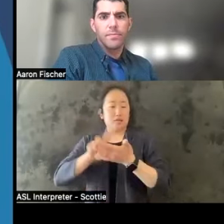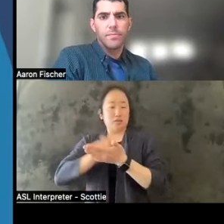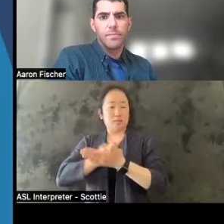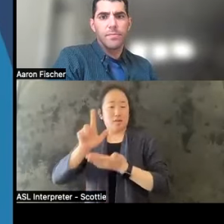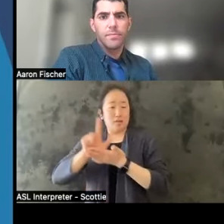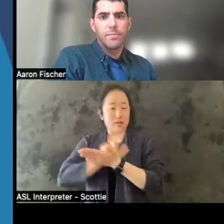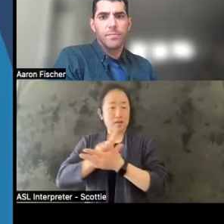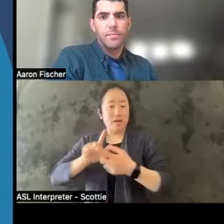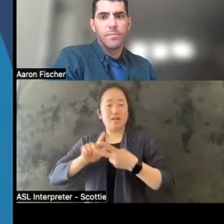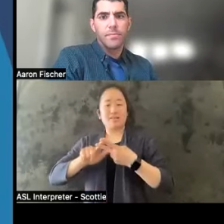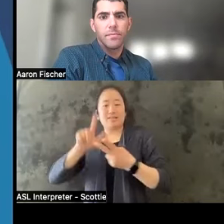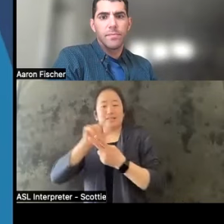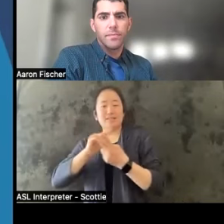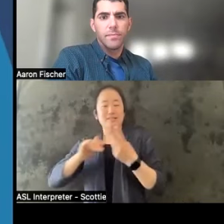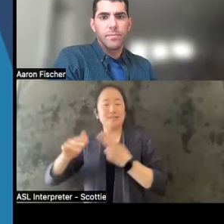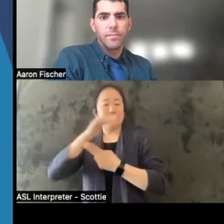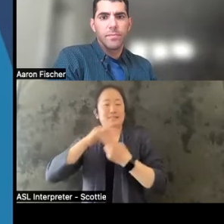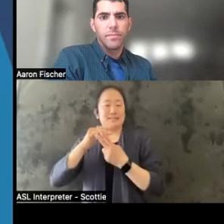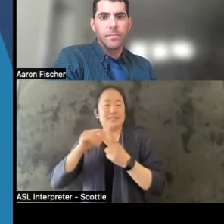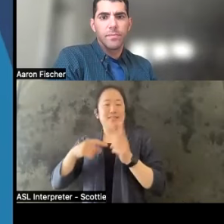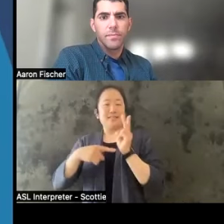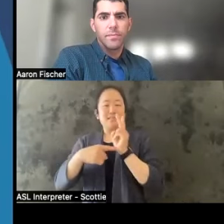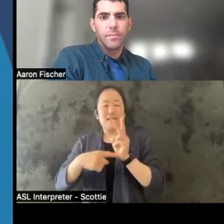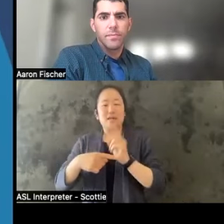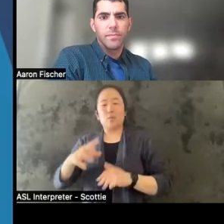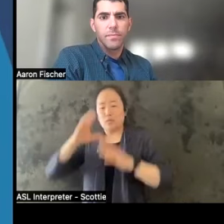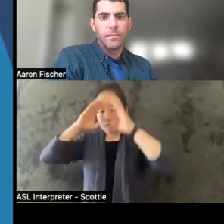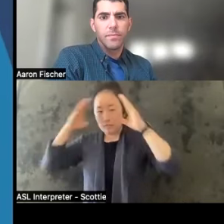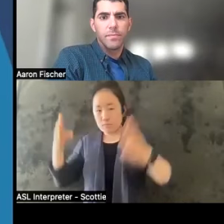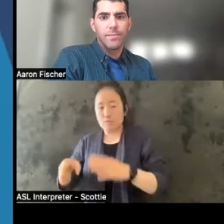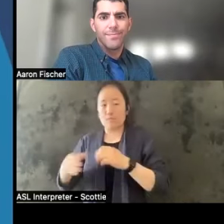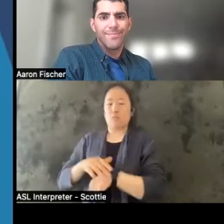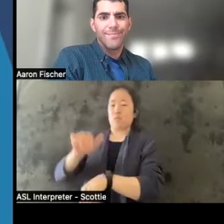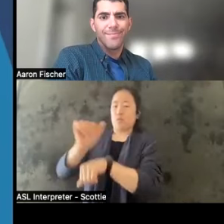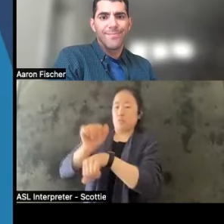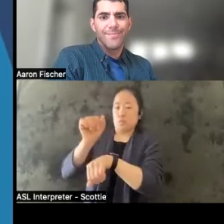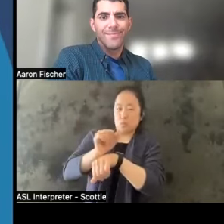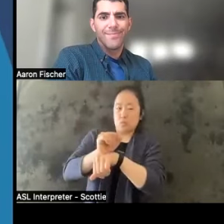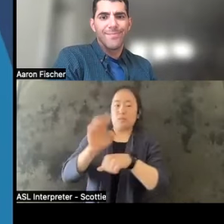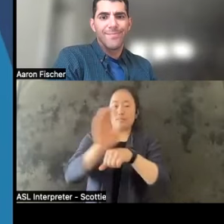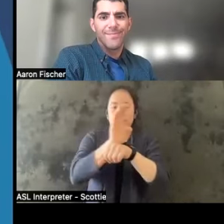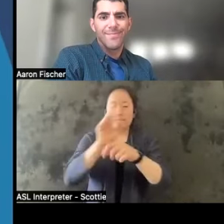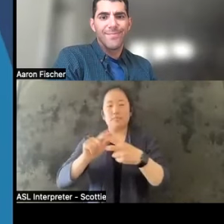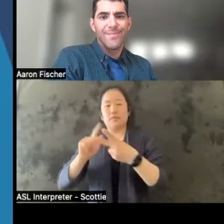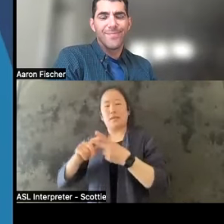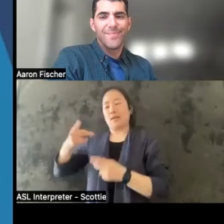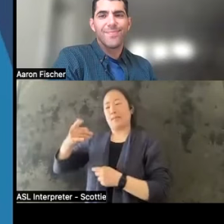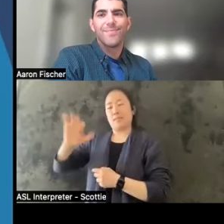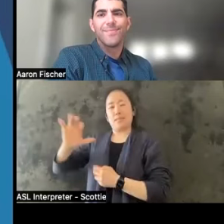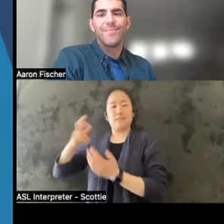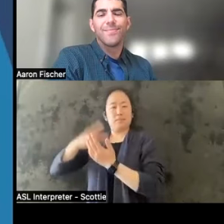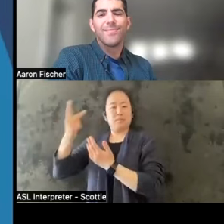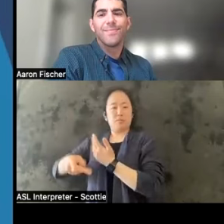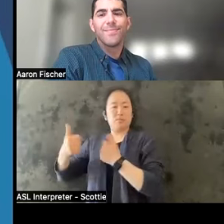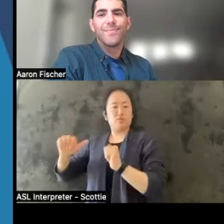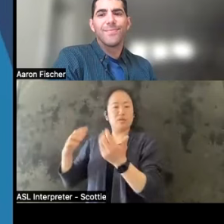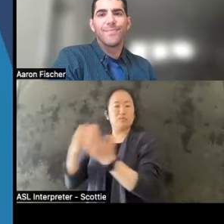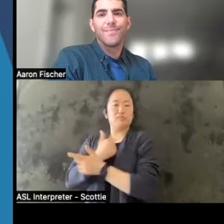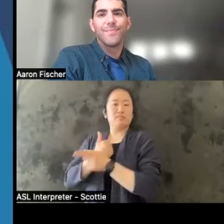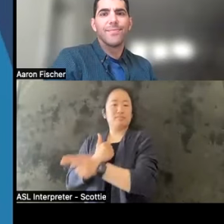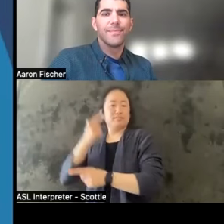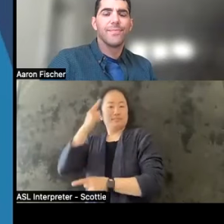workplace and accessing public programs and places because we think that's most likely where health centers and health providers may